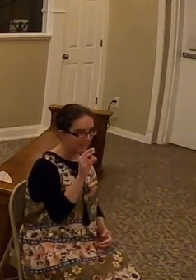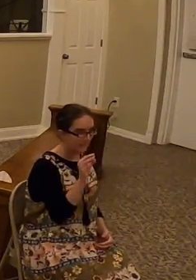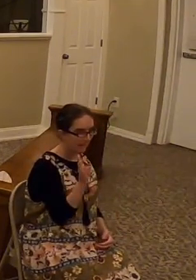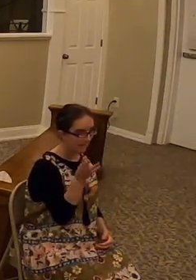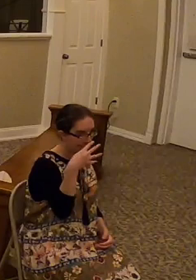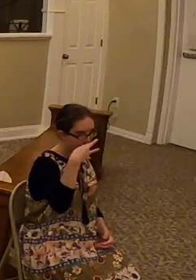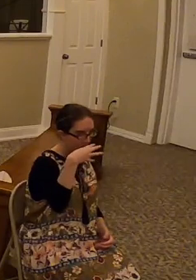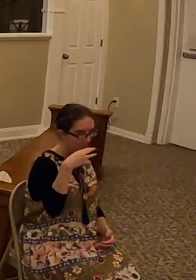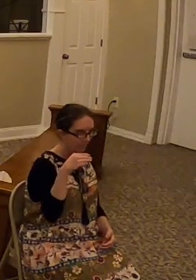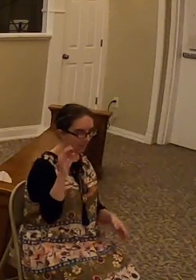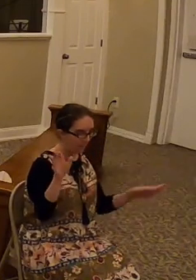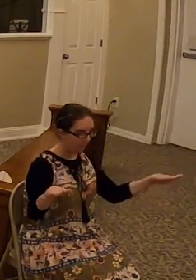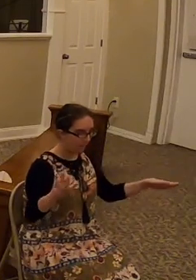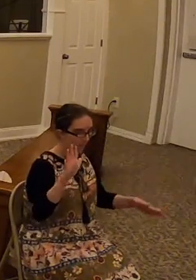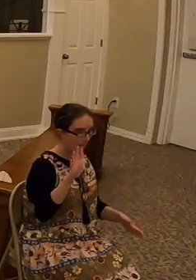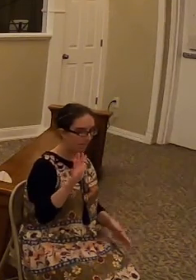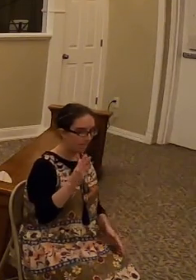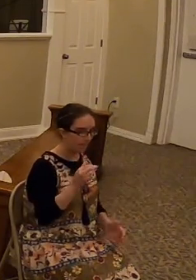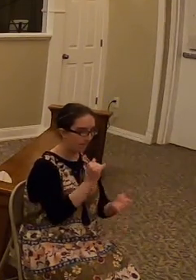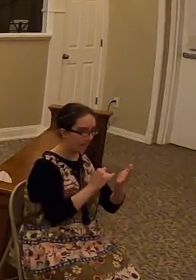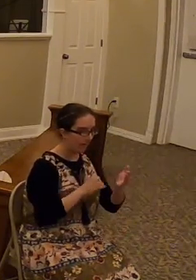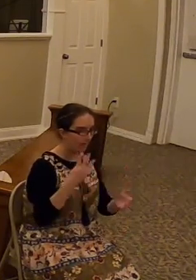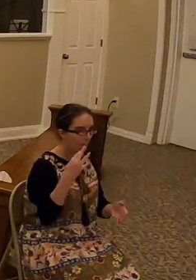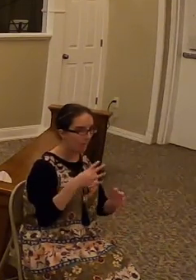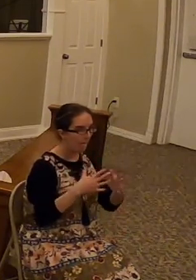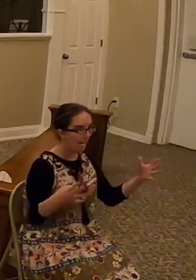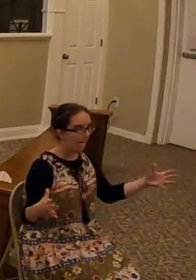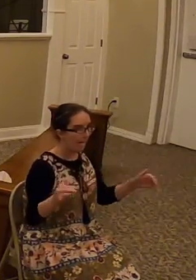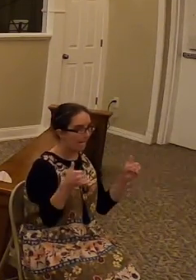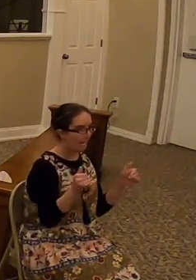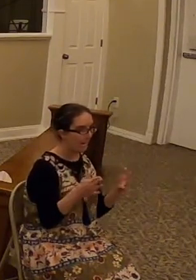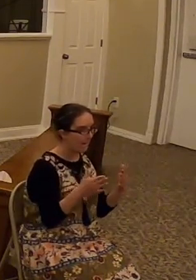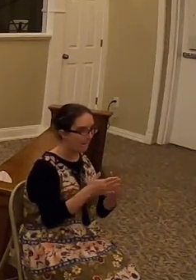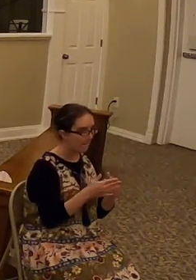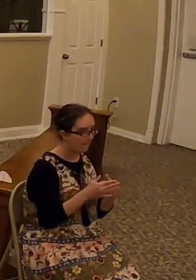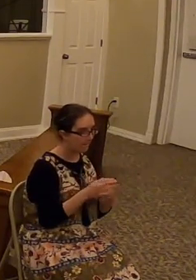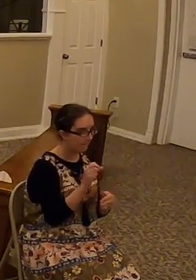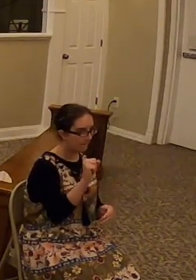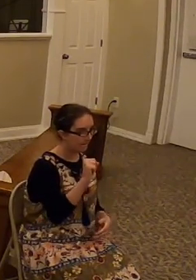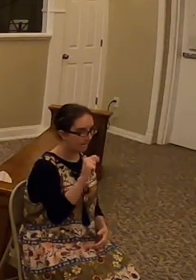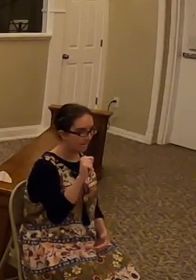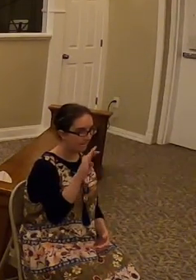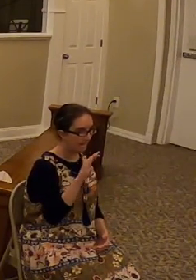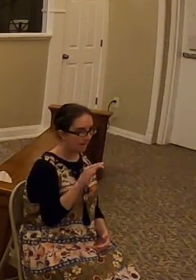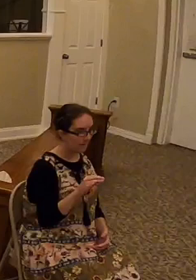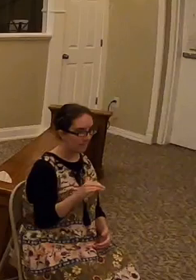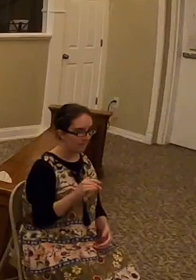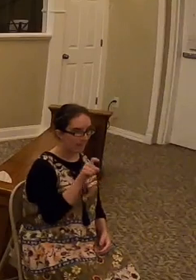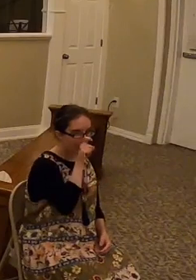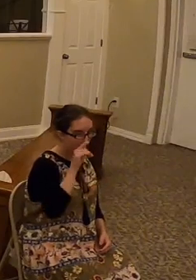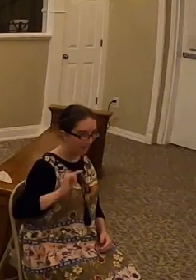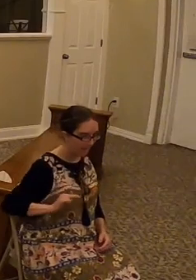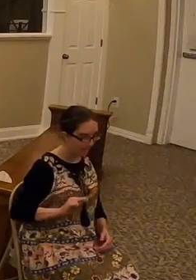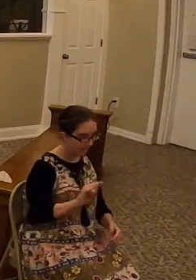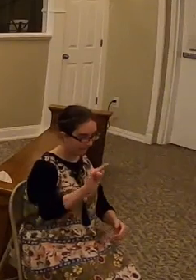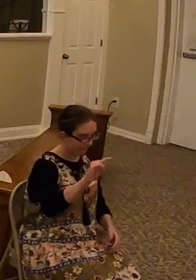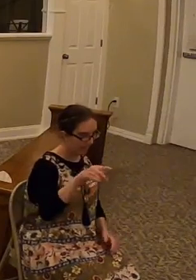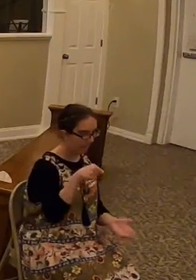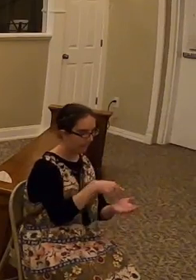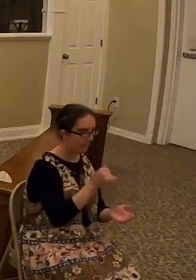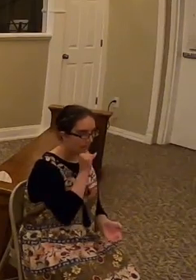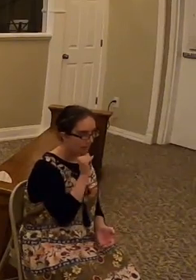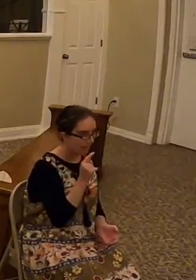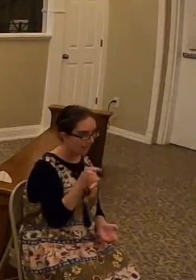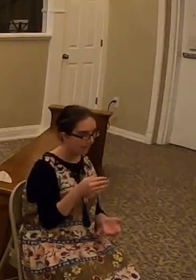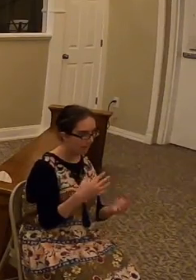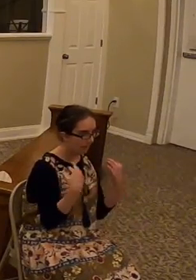each wingtip, 5 tail feathers, which play a major role in the power and stability of the eagle in flight. Air passes, and this is